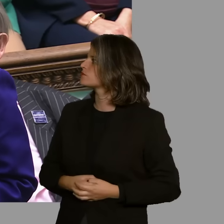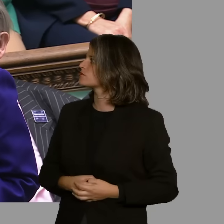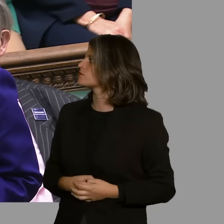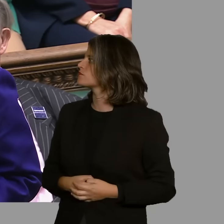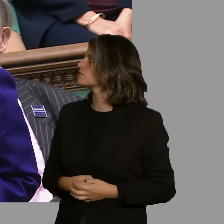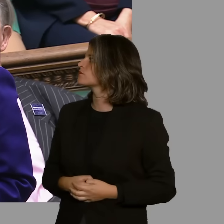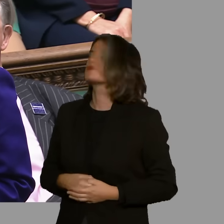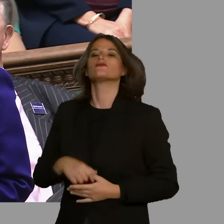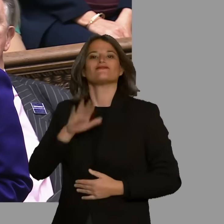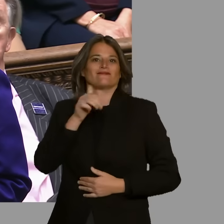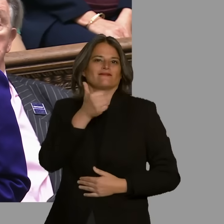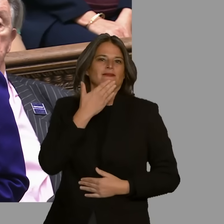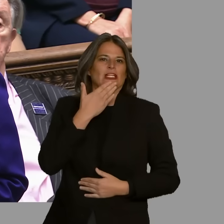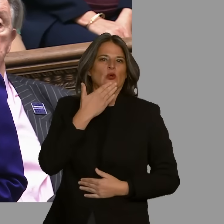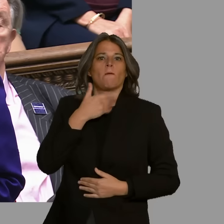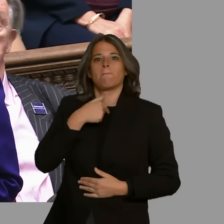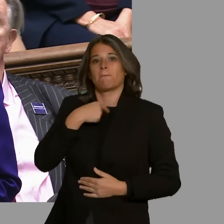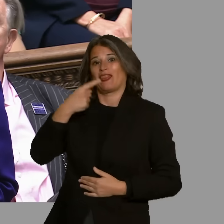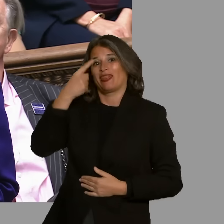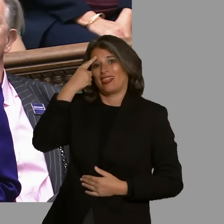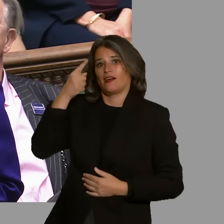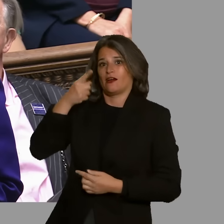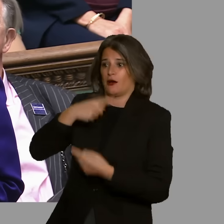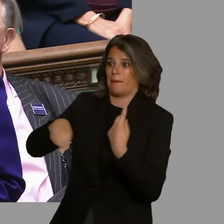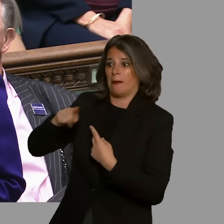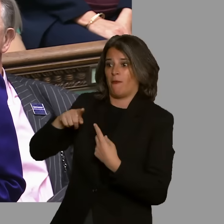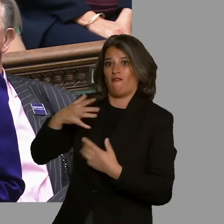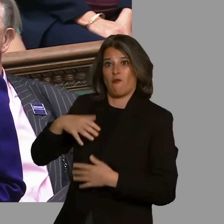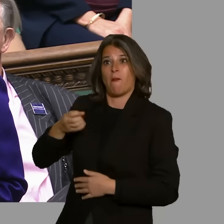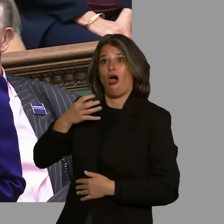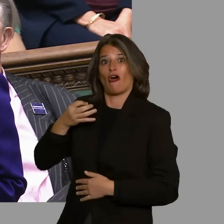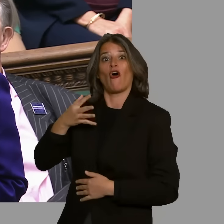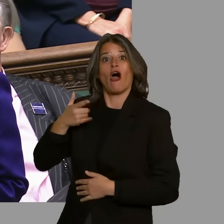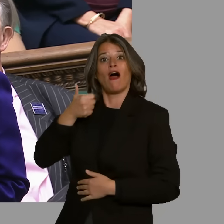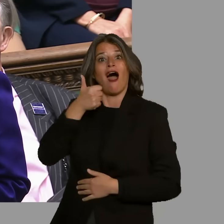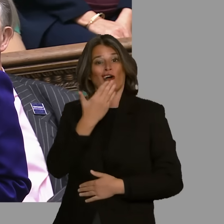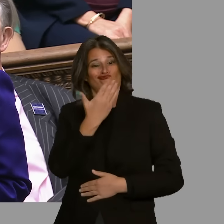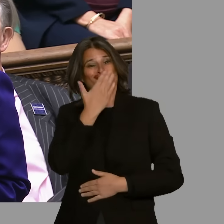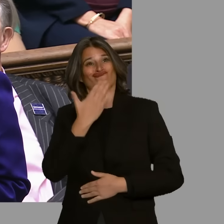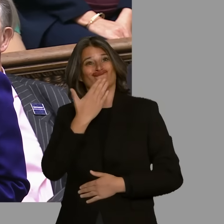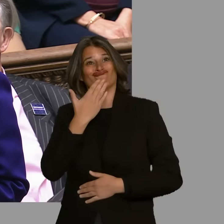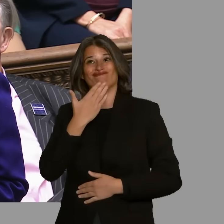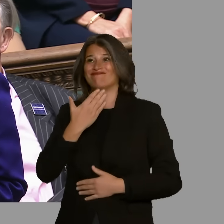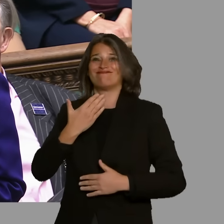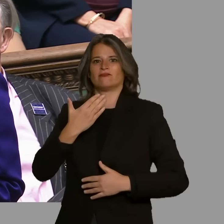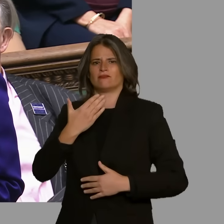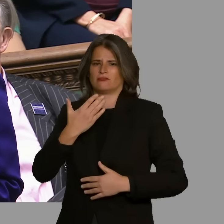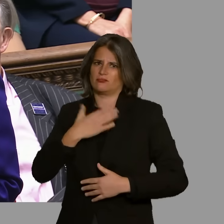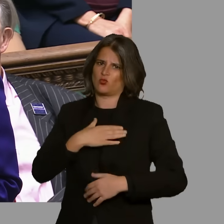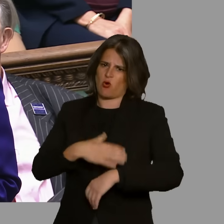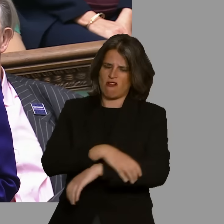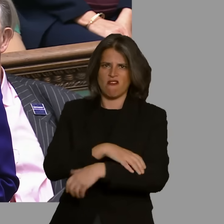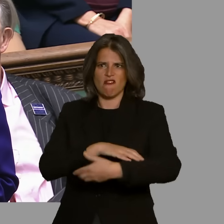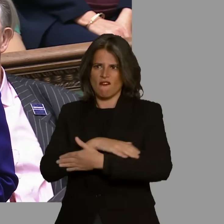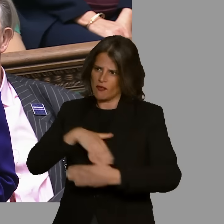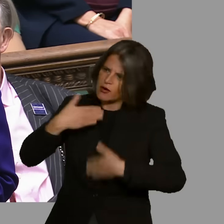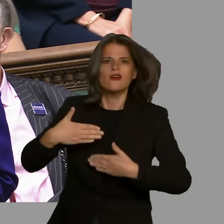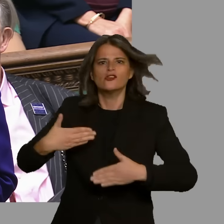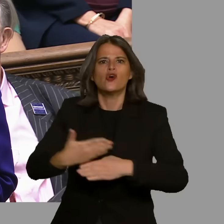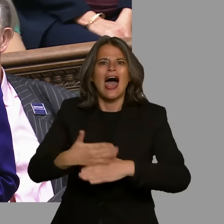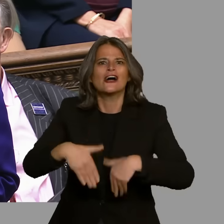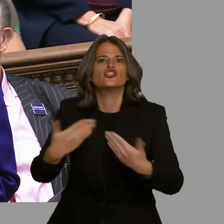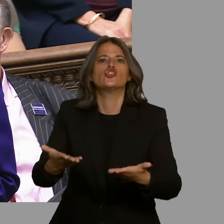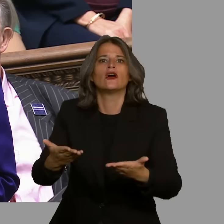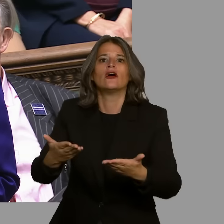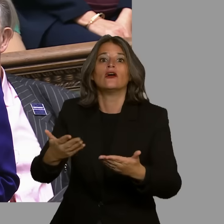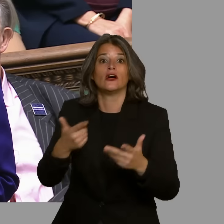government that is a threat to our country. On Monday, the far-right, racist hate preacher Tommy Robinson, who